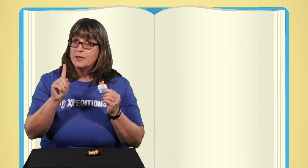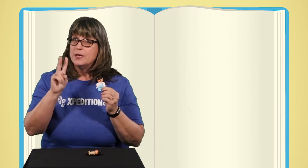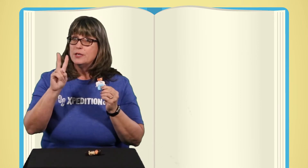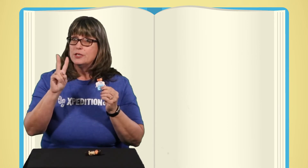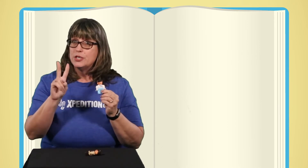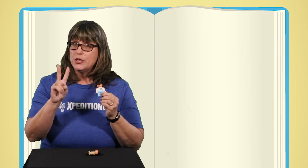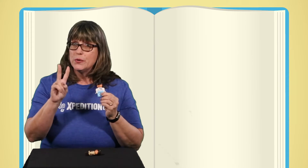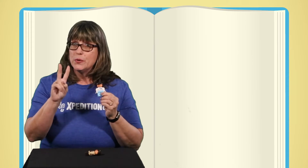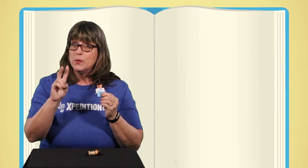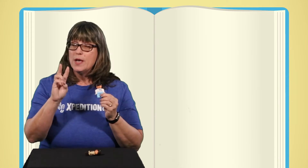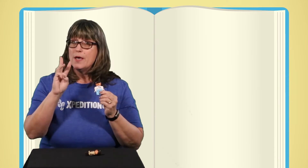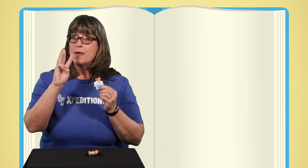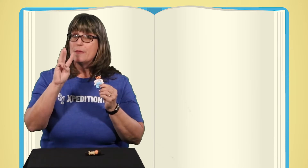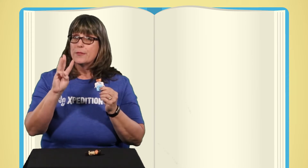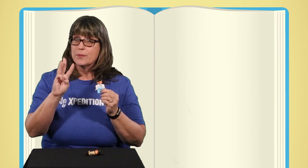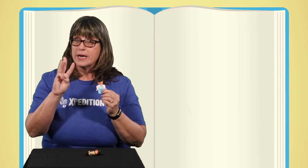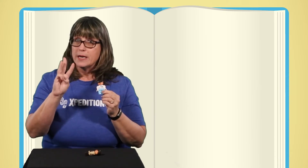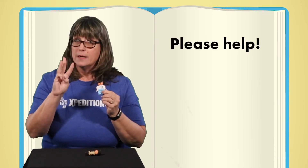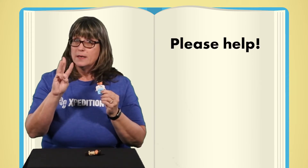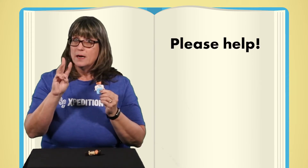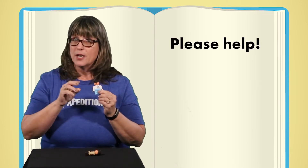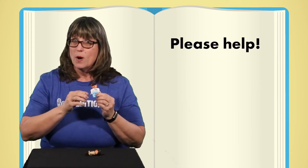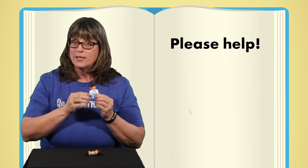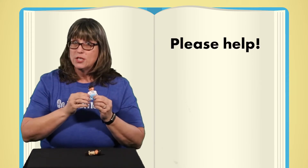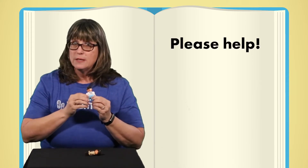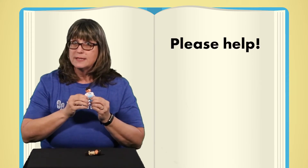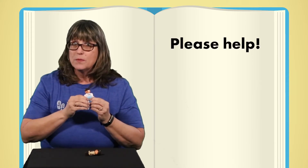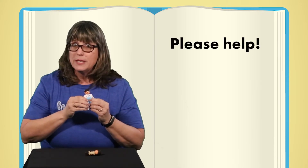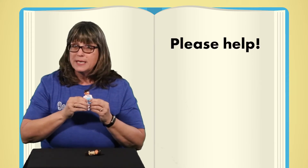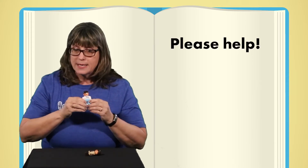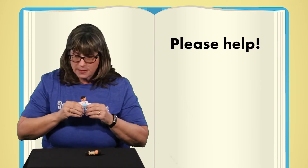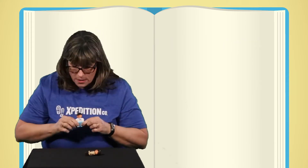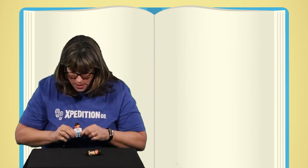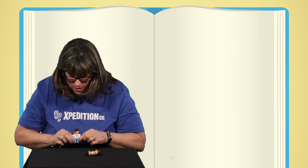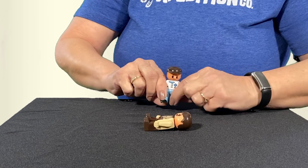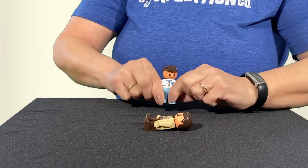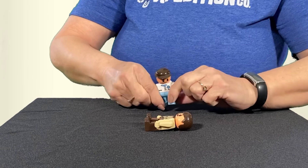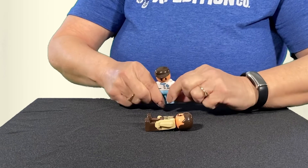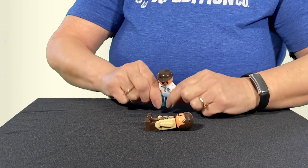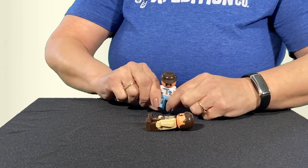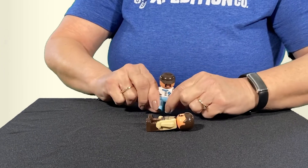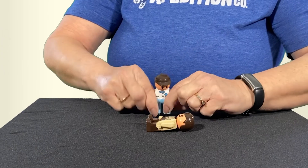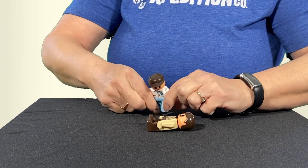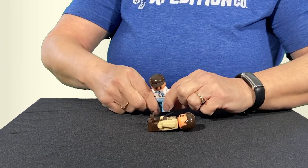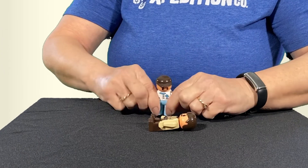One, two, three. Are you watching? Let's see what he does.